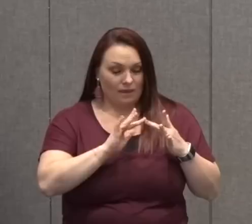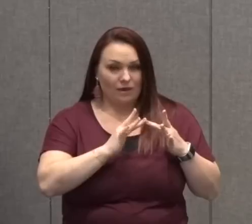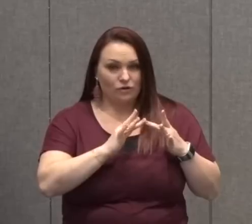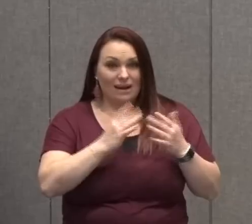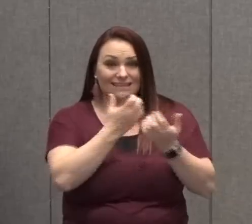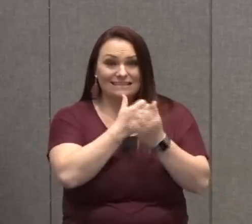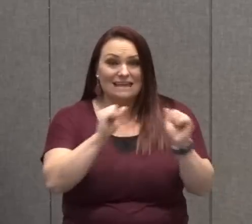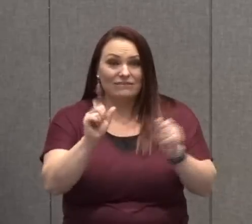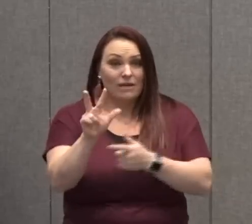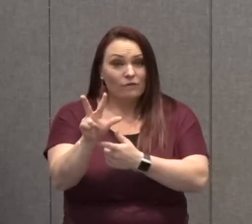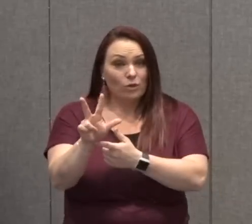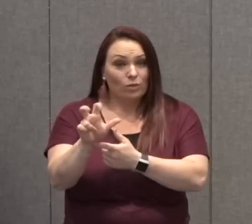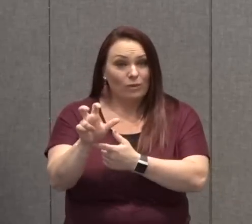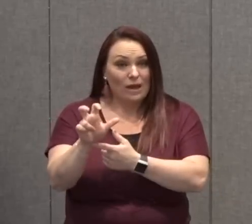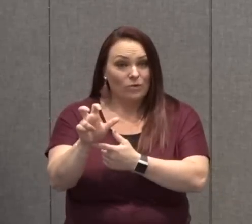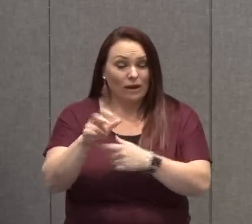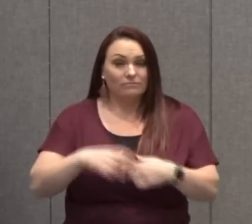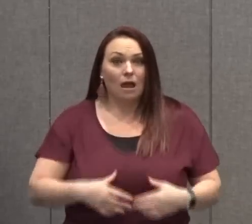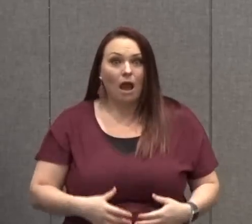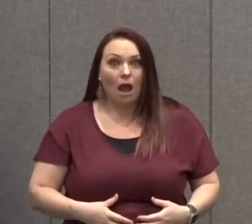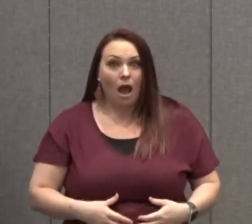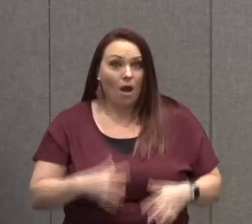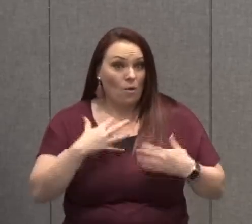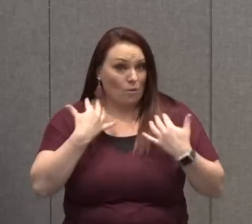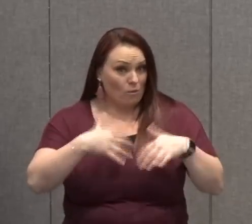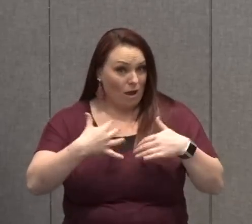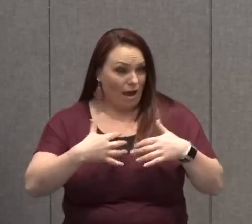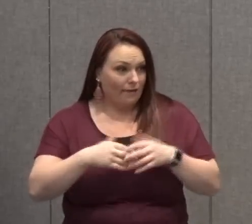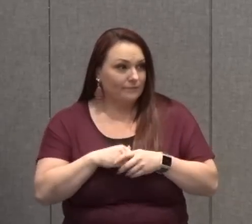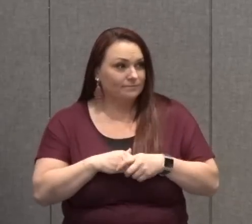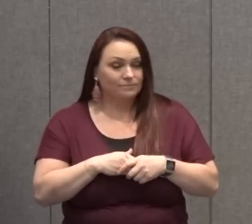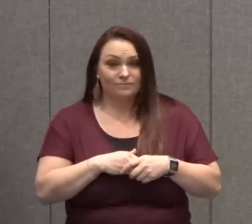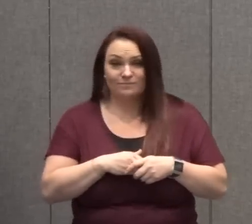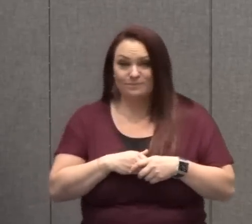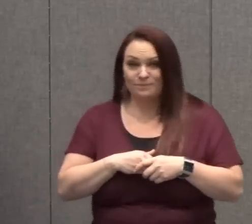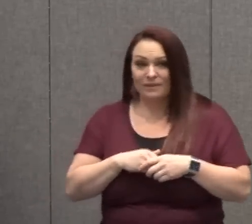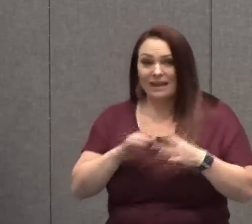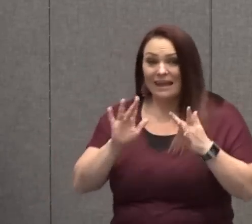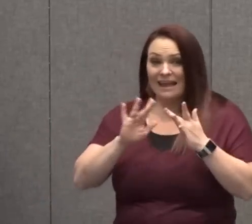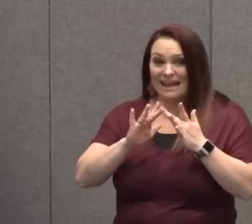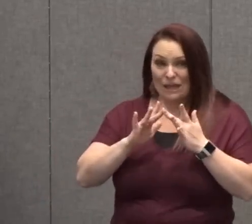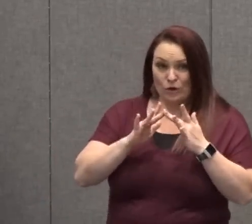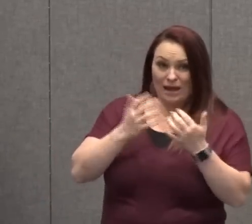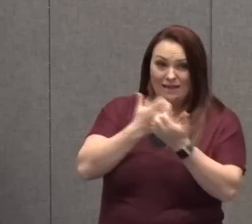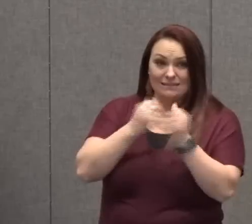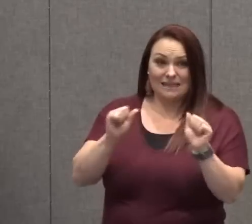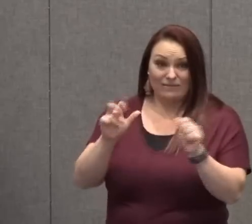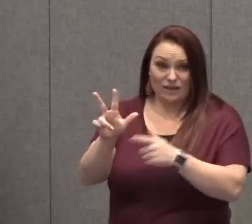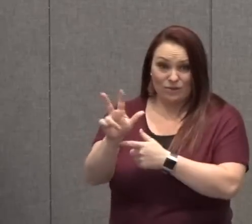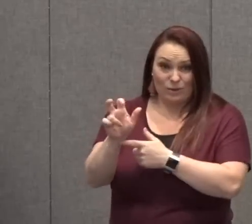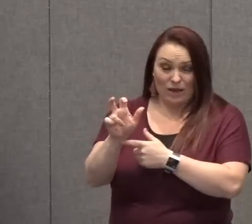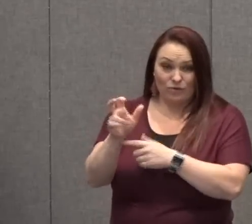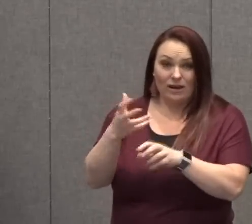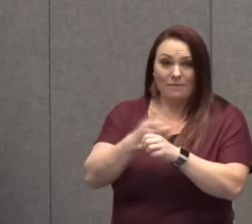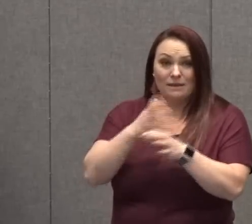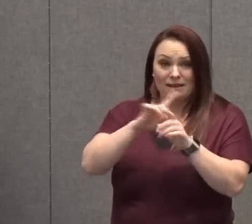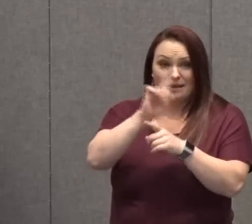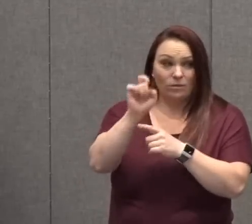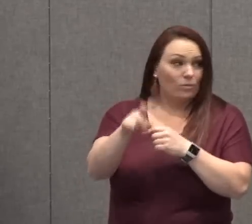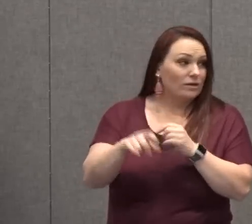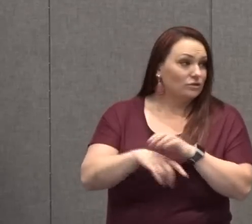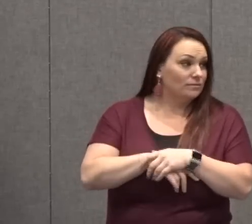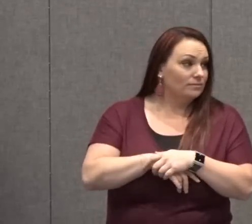300, wow I don't know here we go, internet safety for 300 and I'm going to get the question